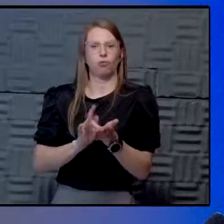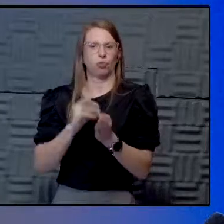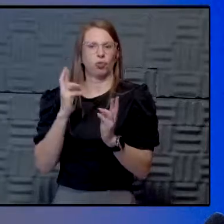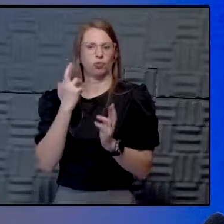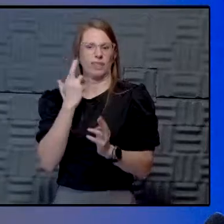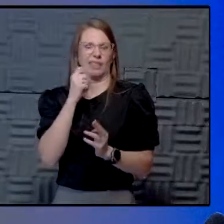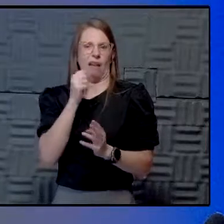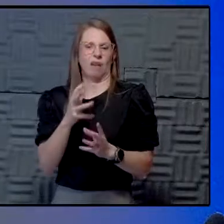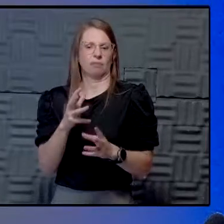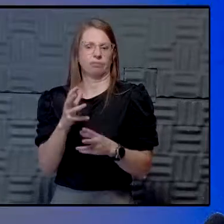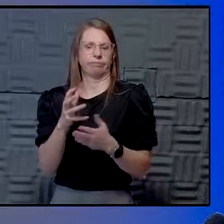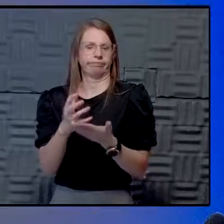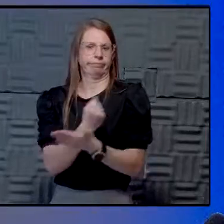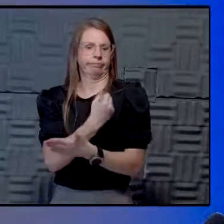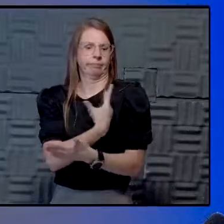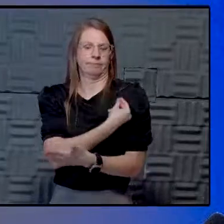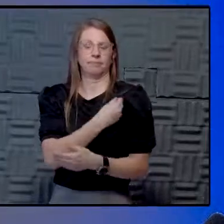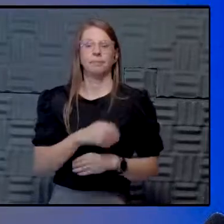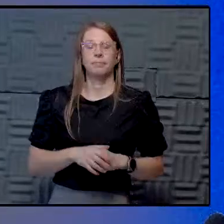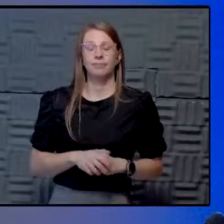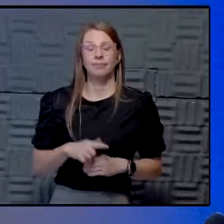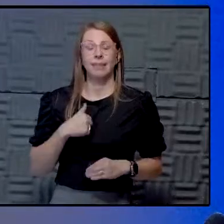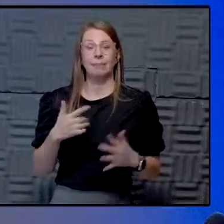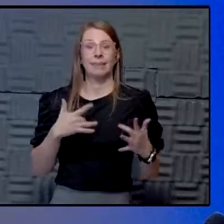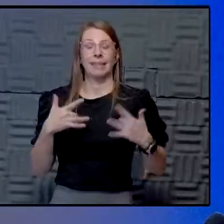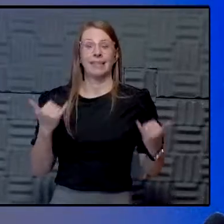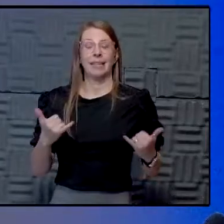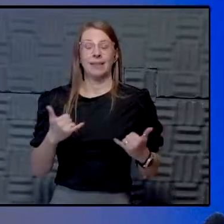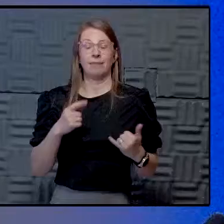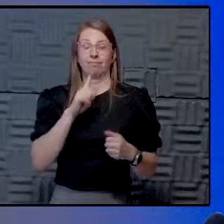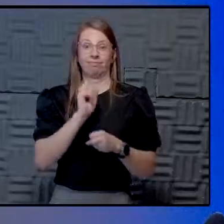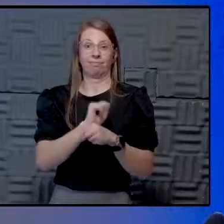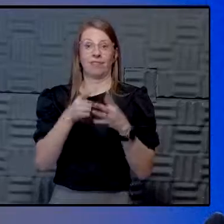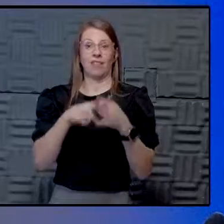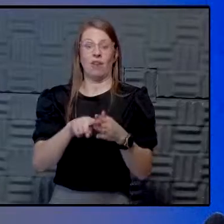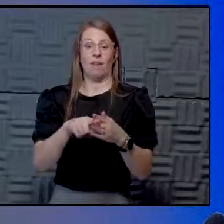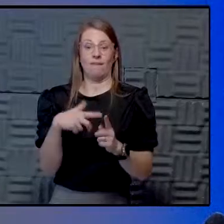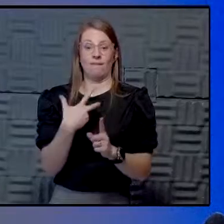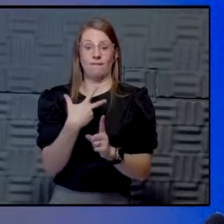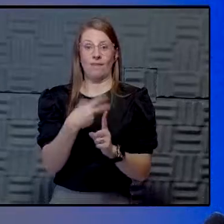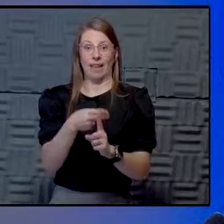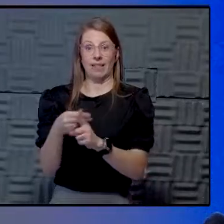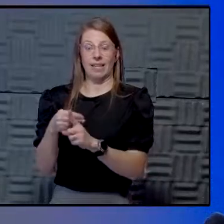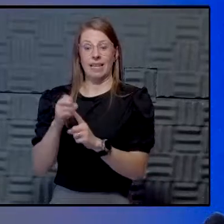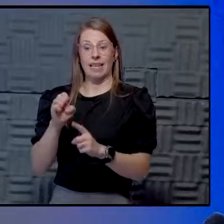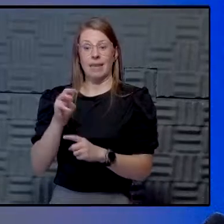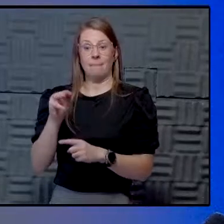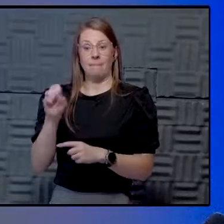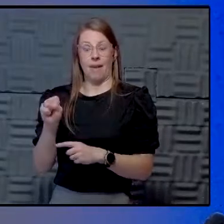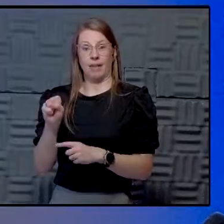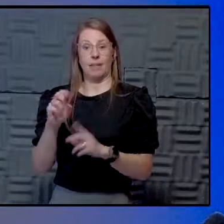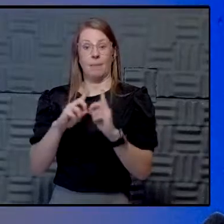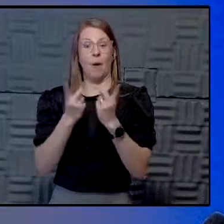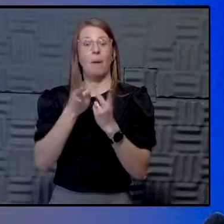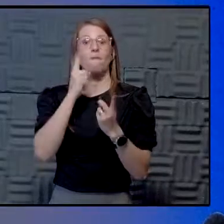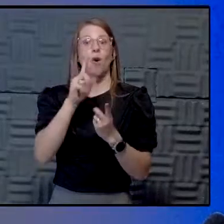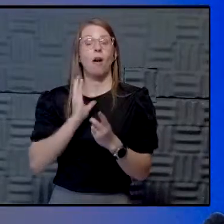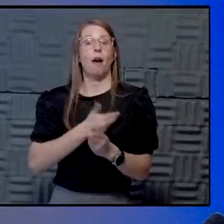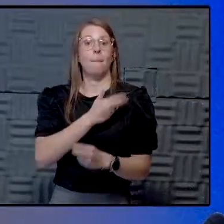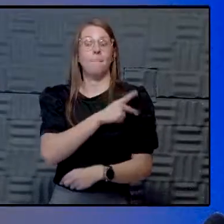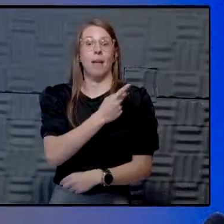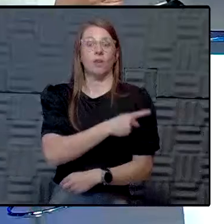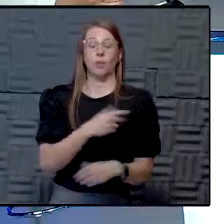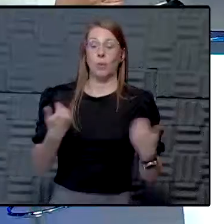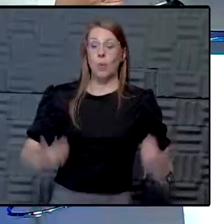to. I'm really excited today. We're actually starting to vaccinate in the emergency department for our patients. Yeah. That's a big deal, by